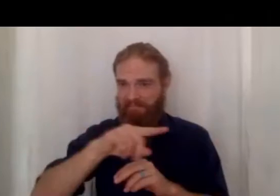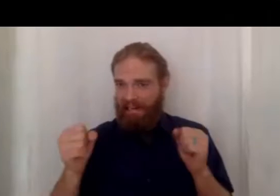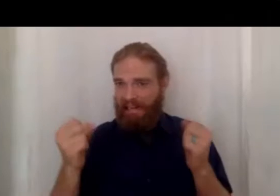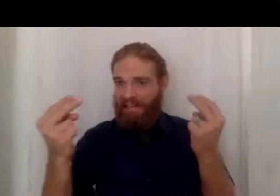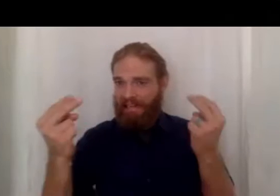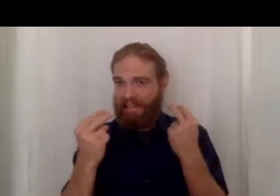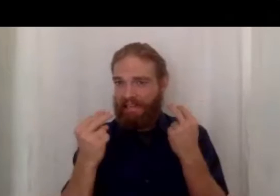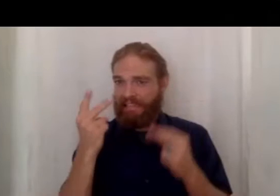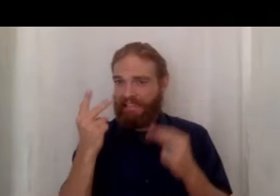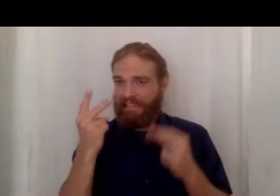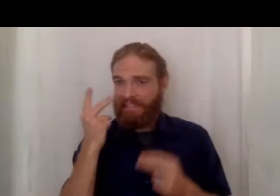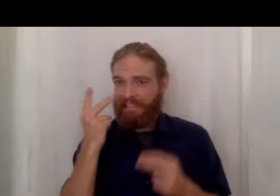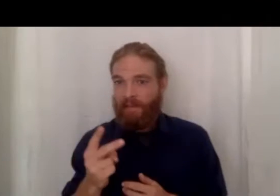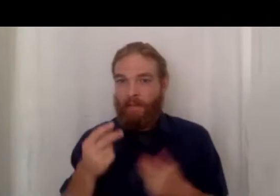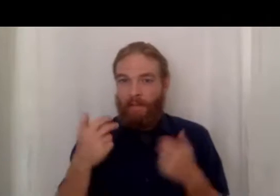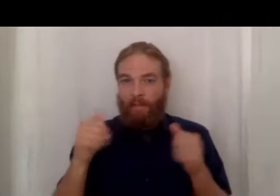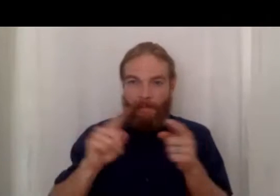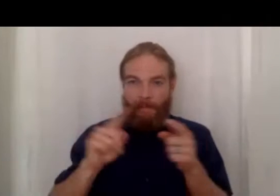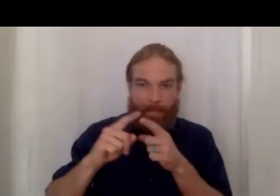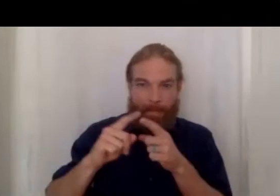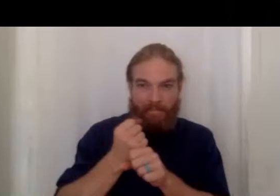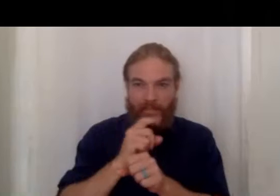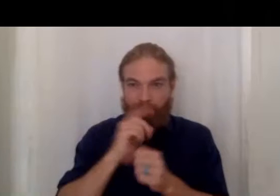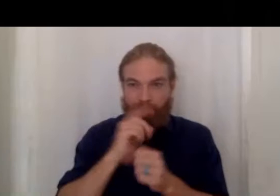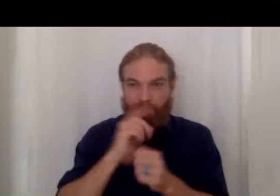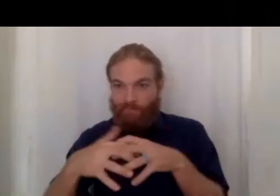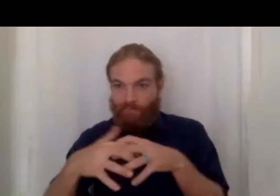Any comments?